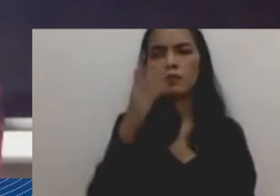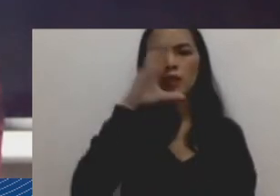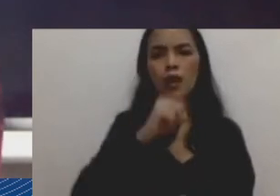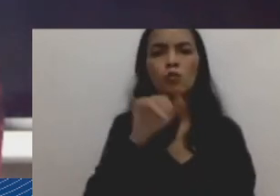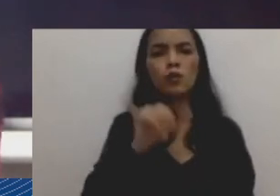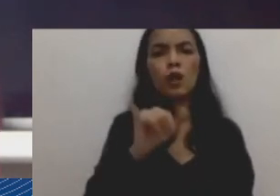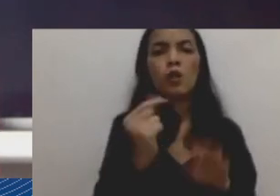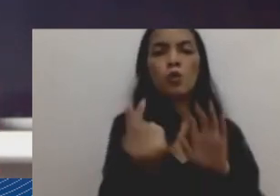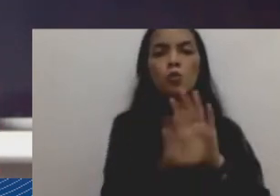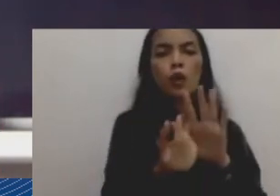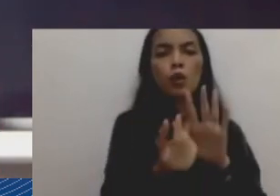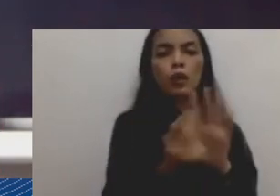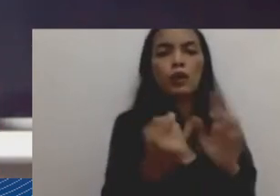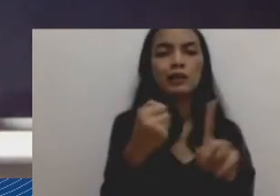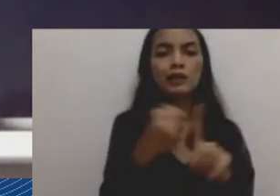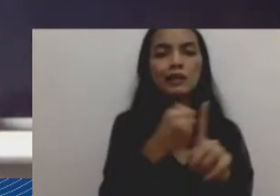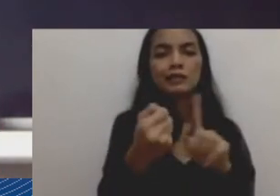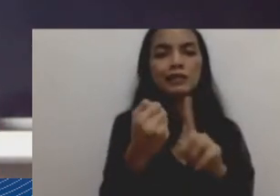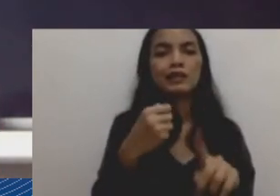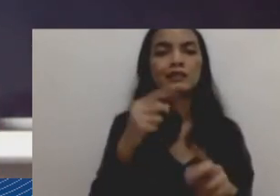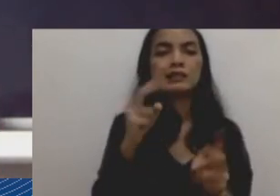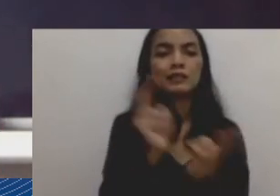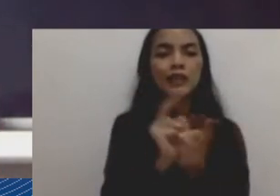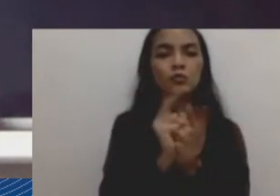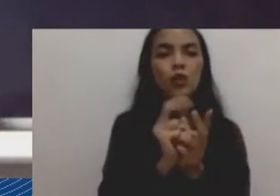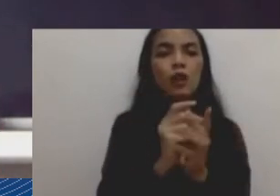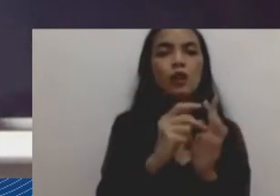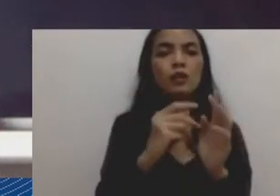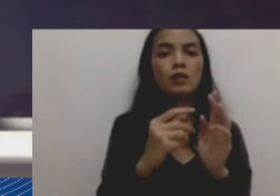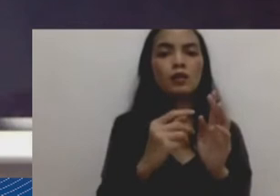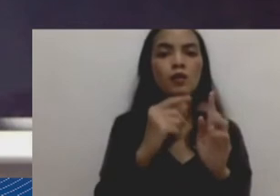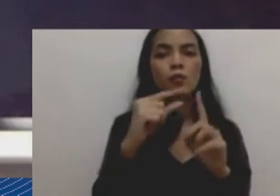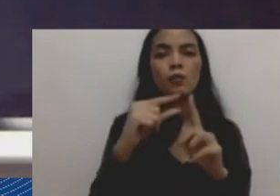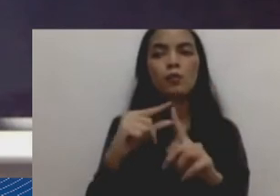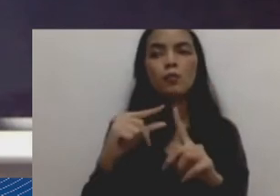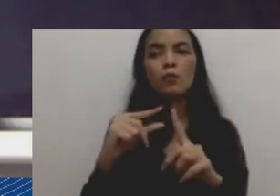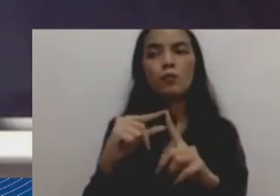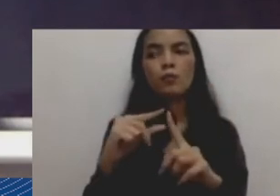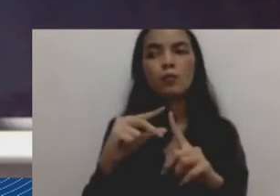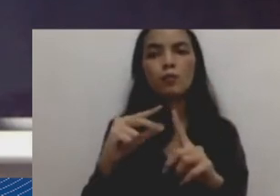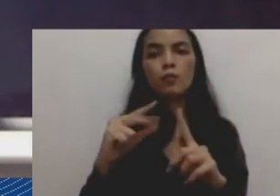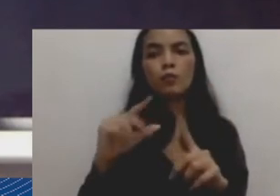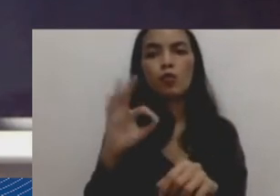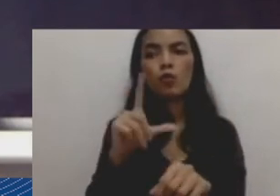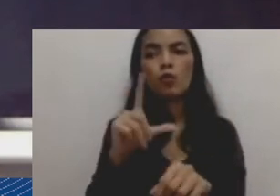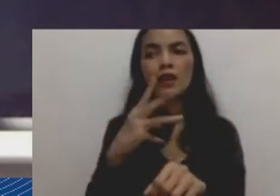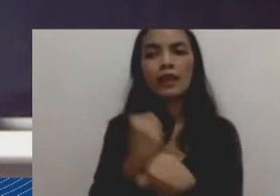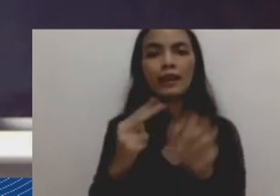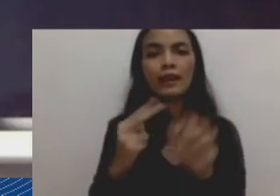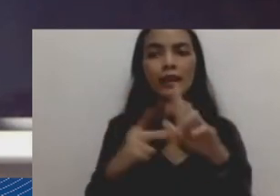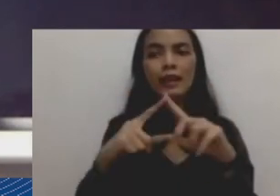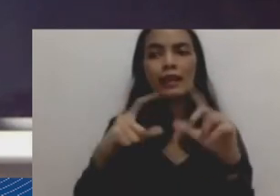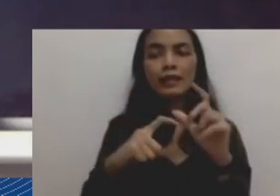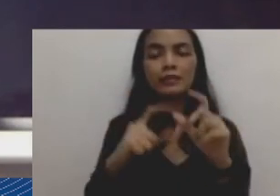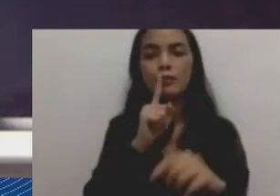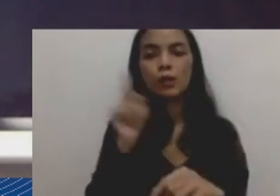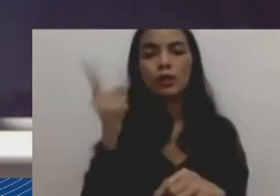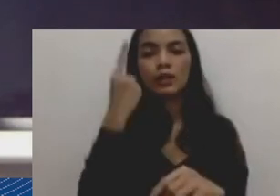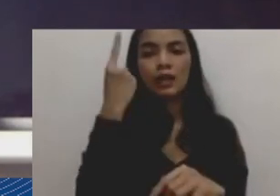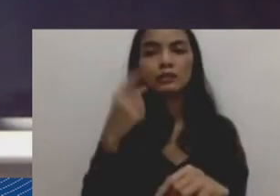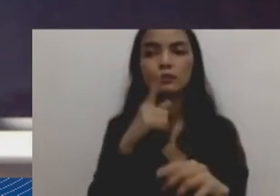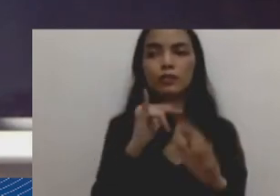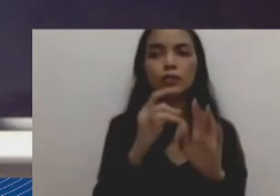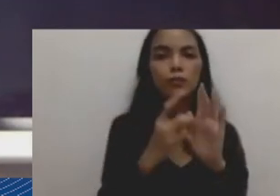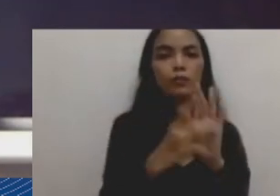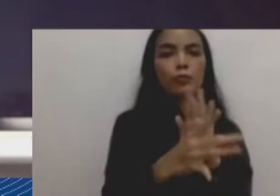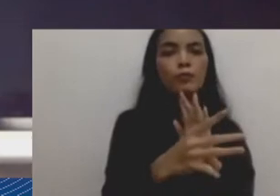bill excluded from the list of the regulation in a meeting in the House of Legislation